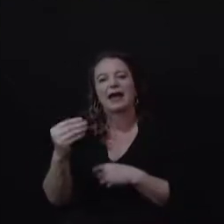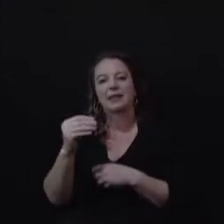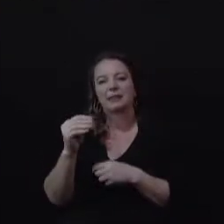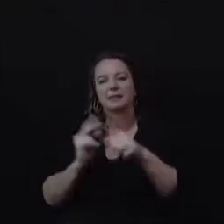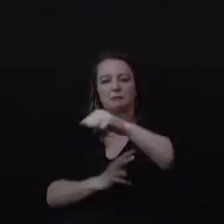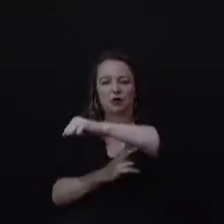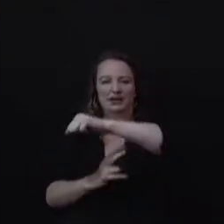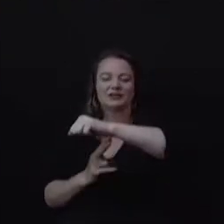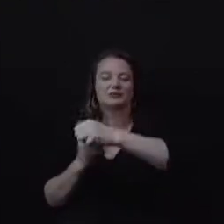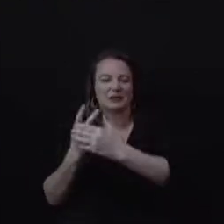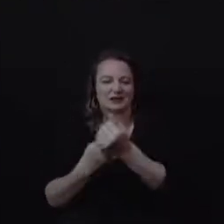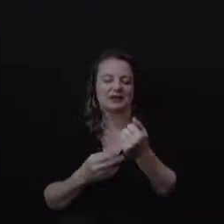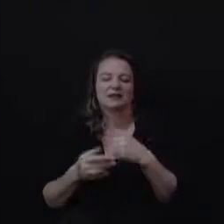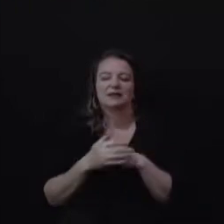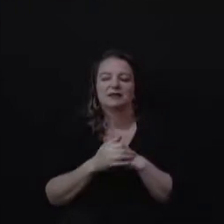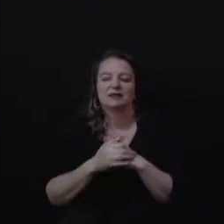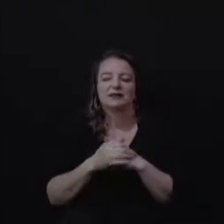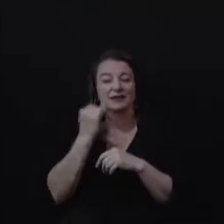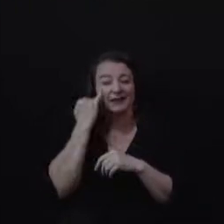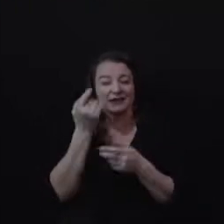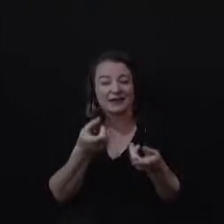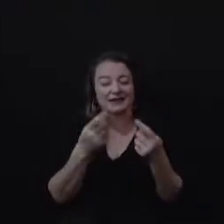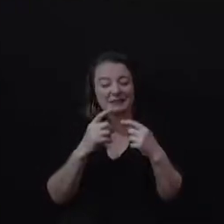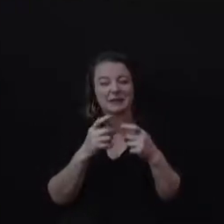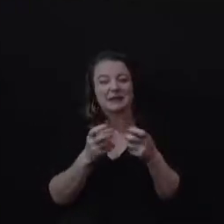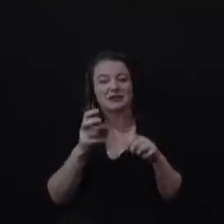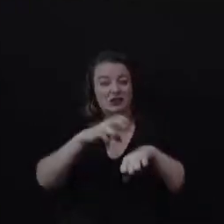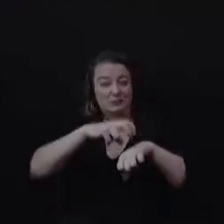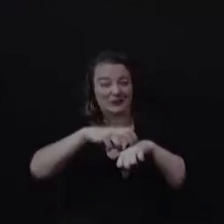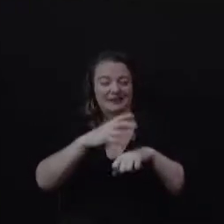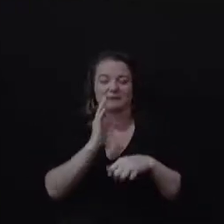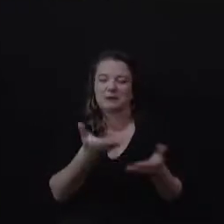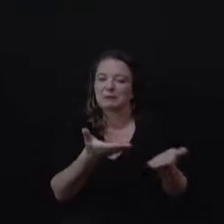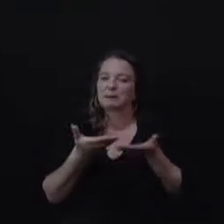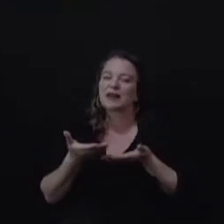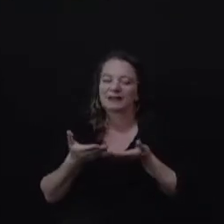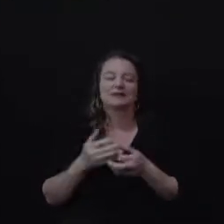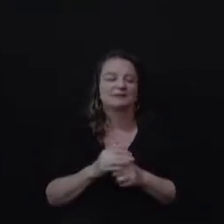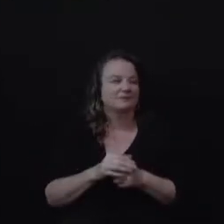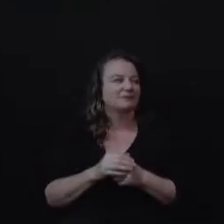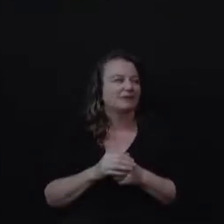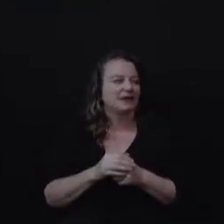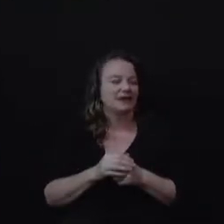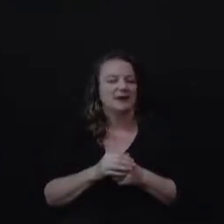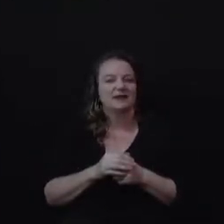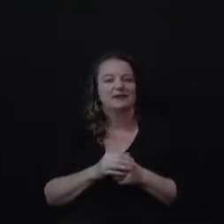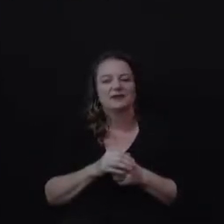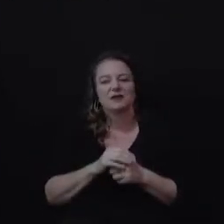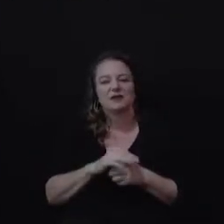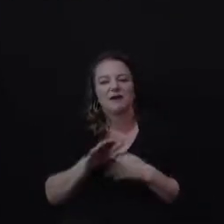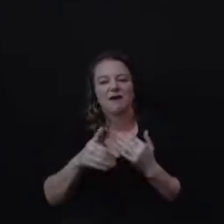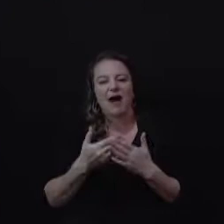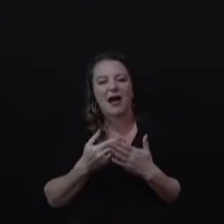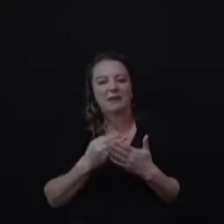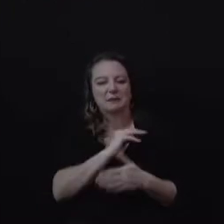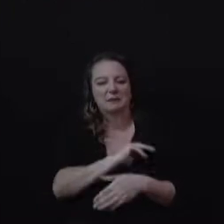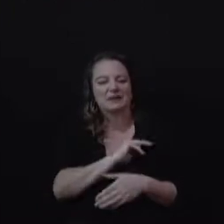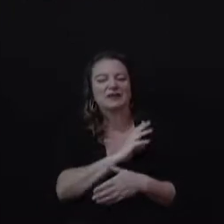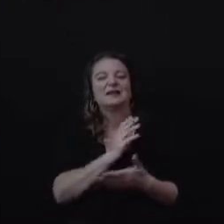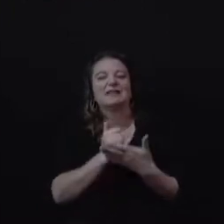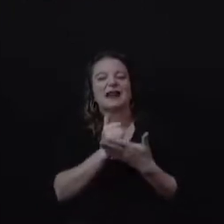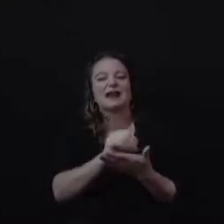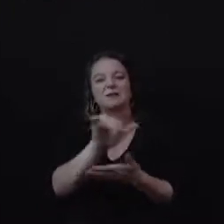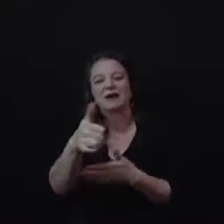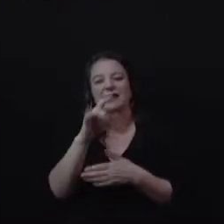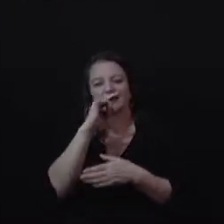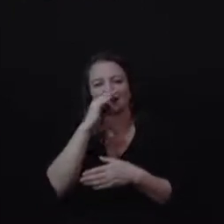chips in as a church, we want to give alongside our kids who are going to be bringing more chips in. And so these ministries help other kids throughout our city.